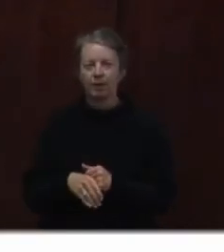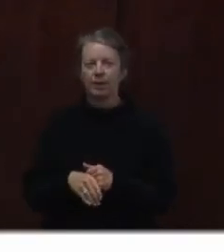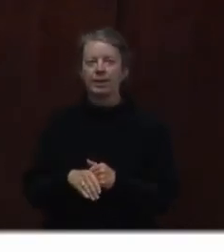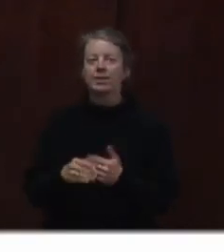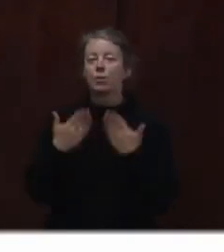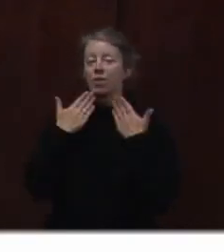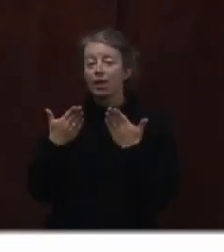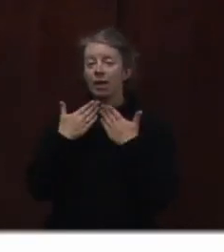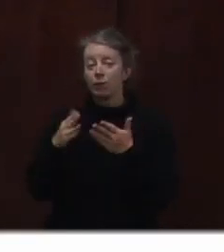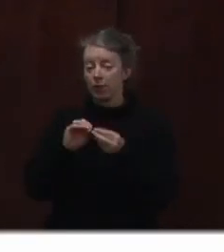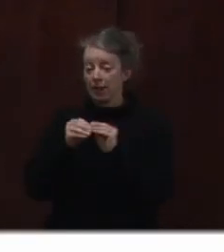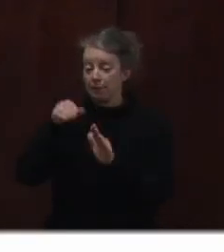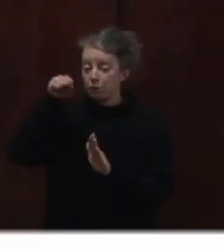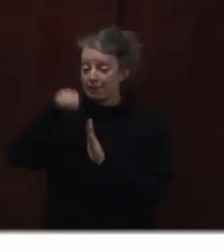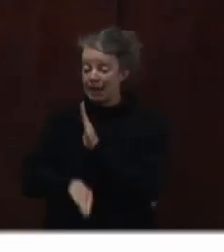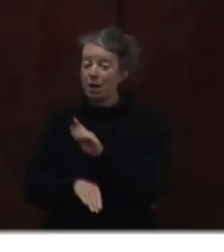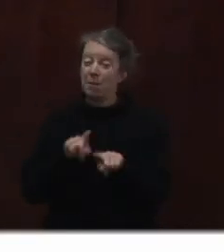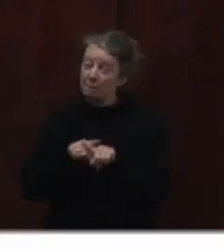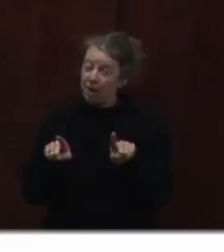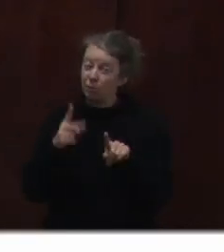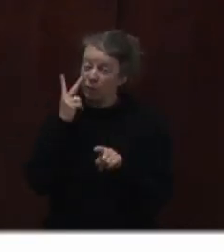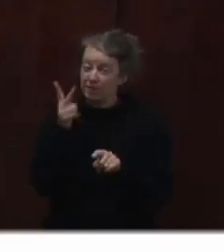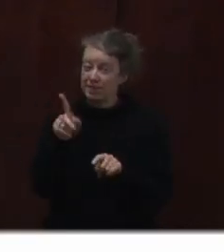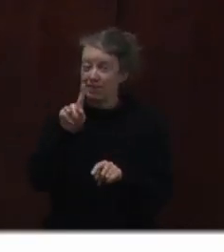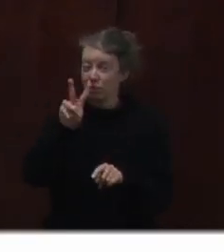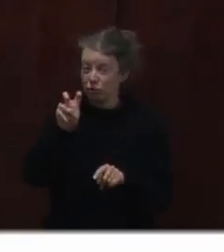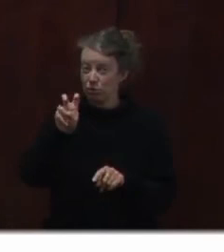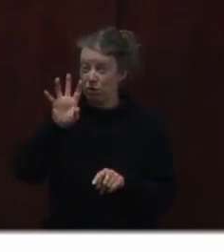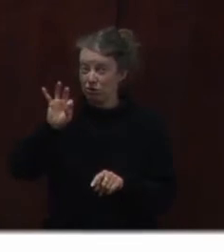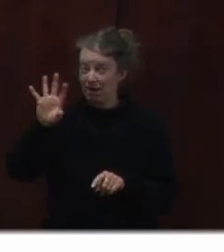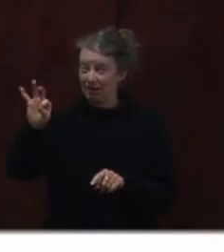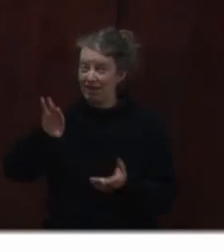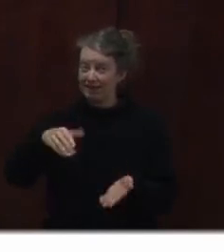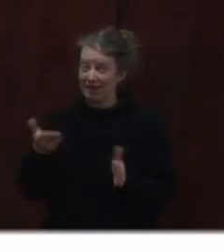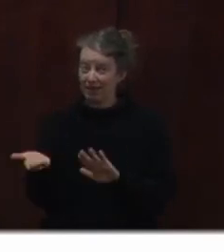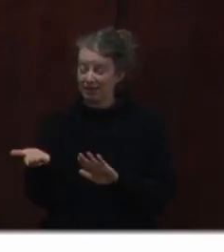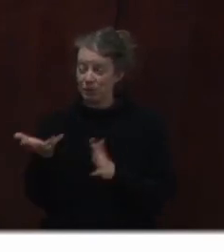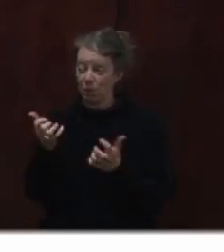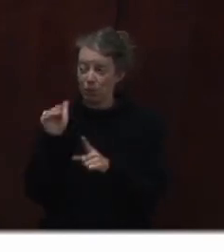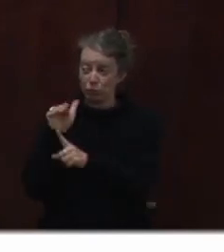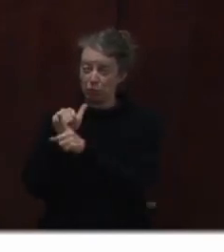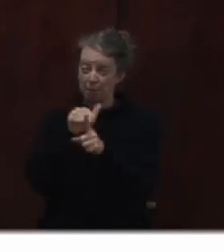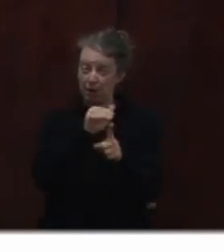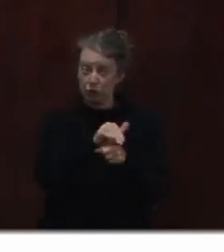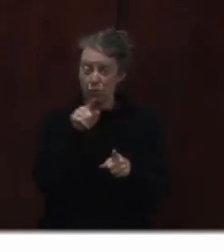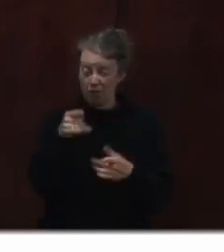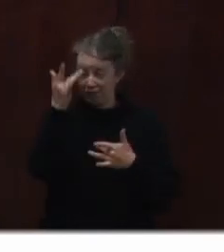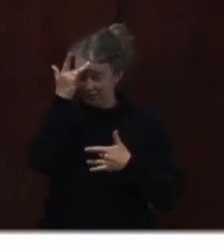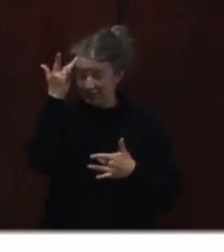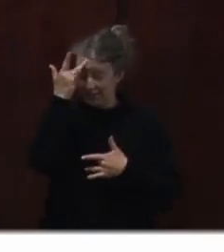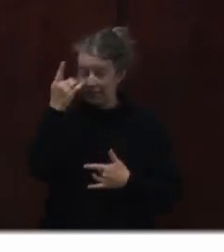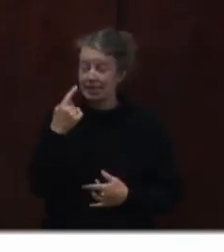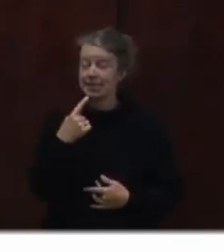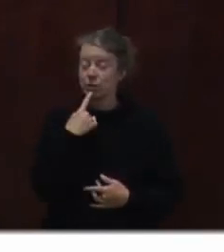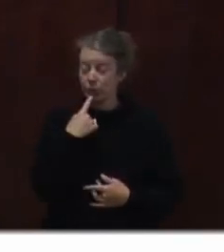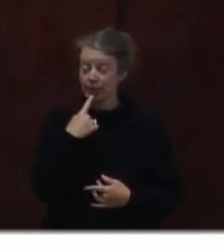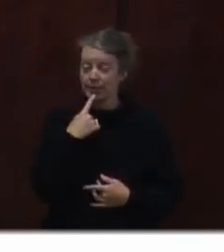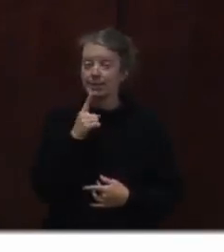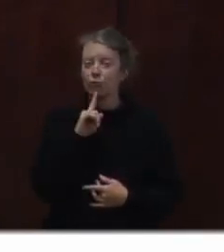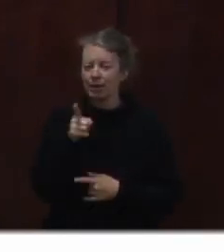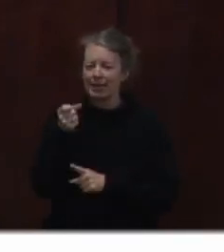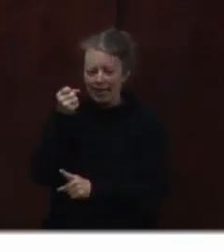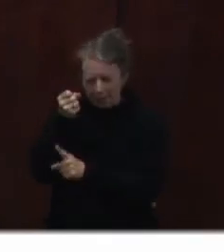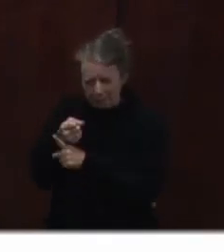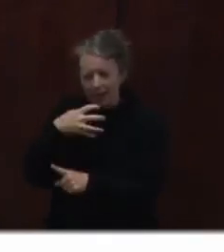And I bring that up to remind people of the seriousness of this disease. And it affects, while it affects older people disproportionately,